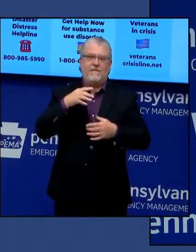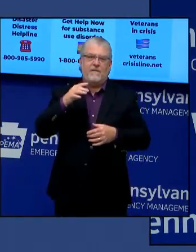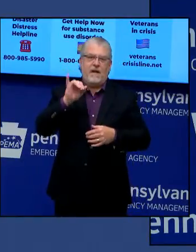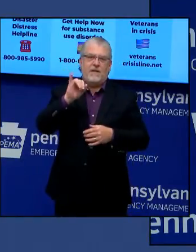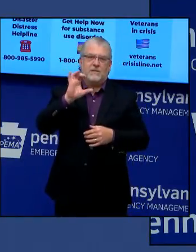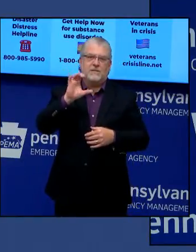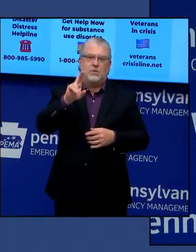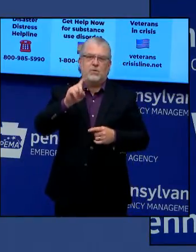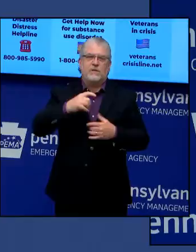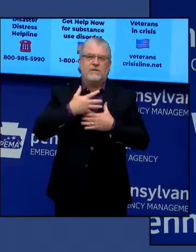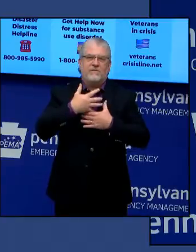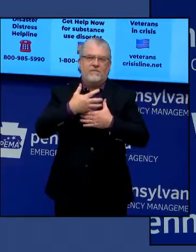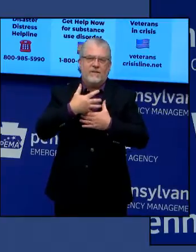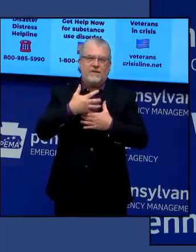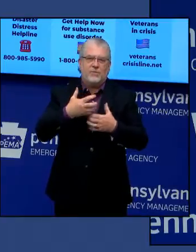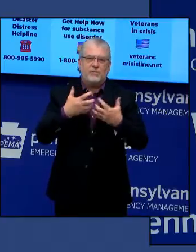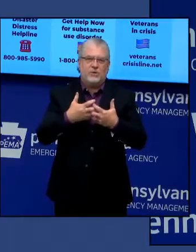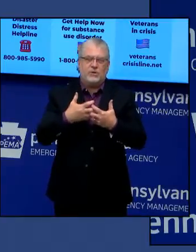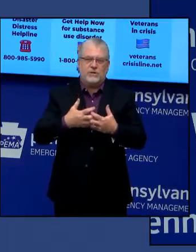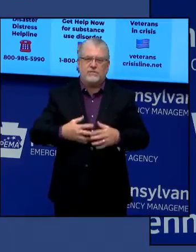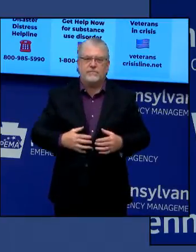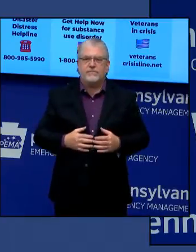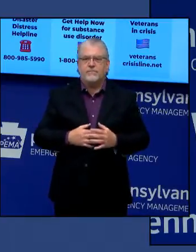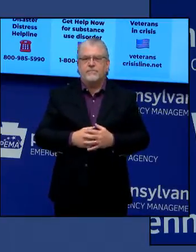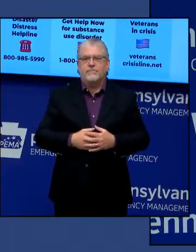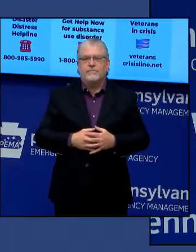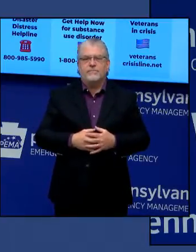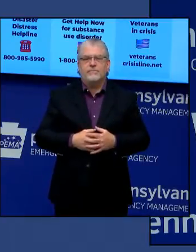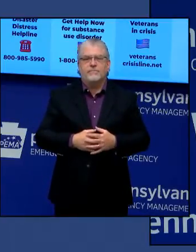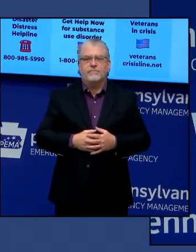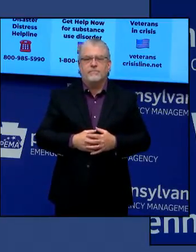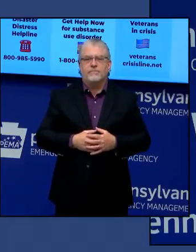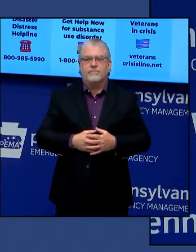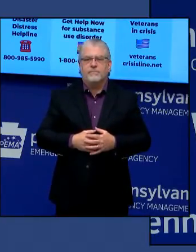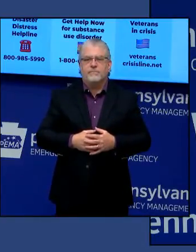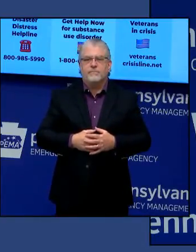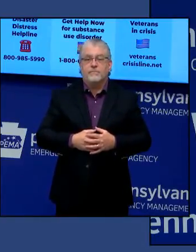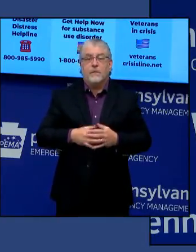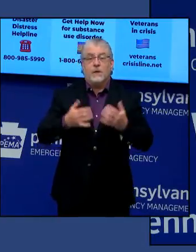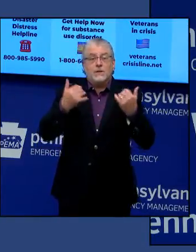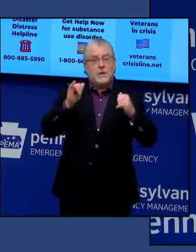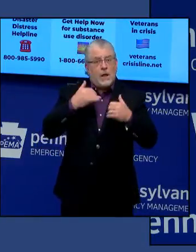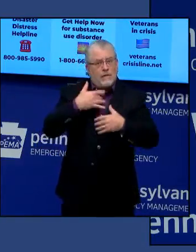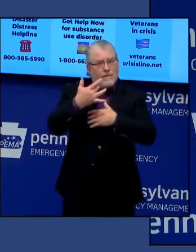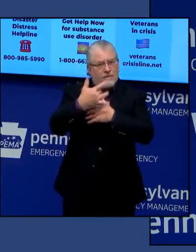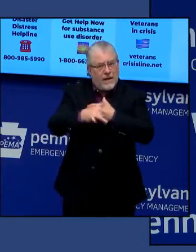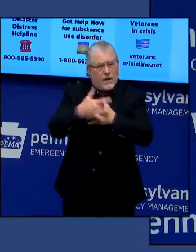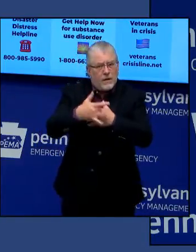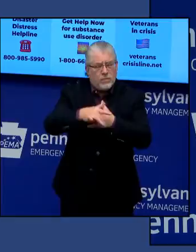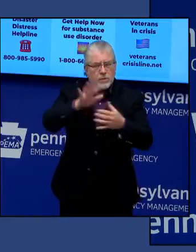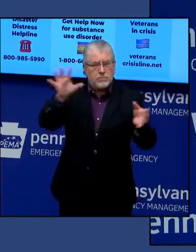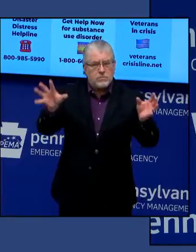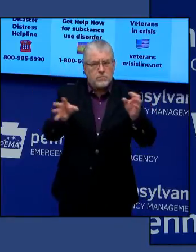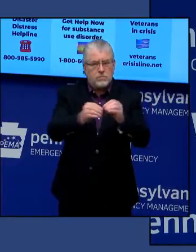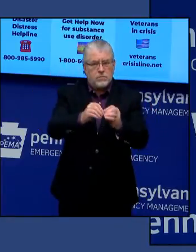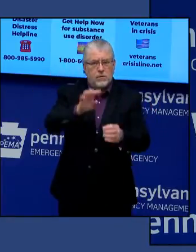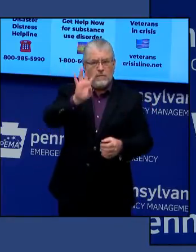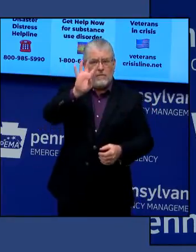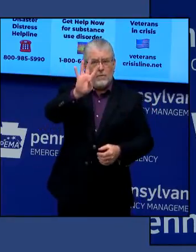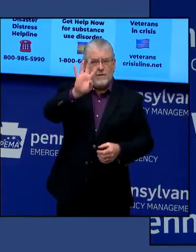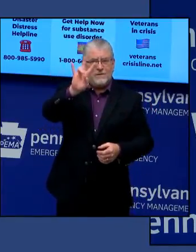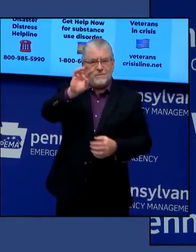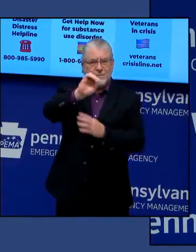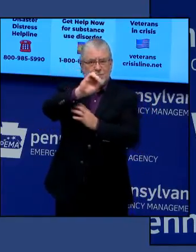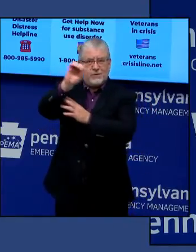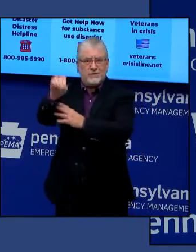system, approximately 47% of hospital beds, 40% of intensive care unit beds,